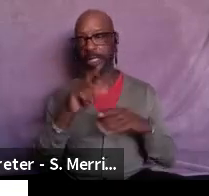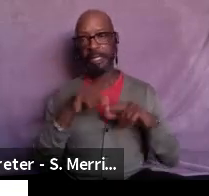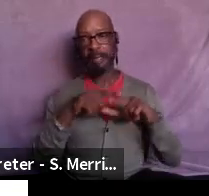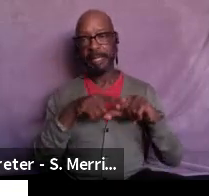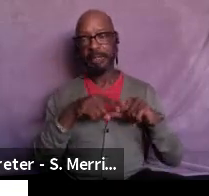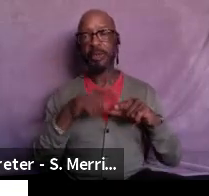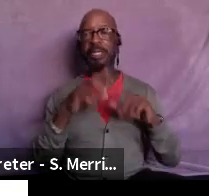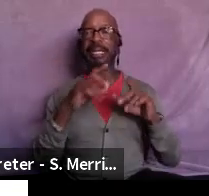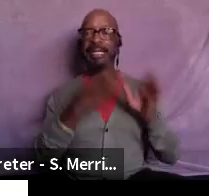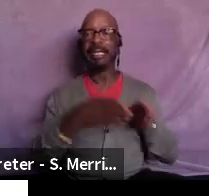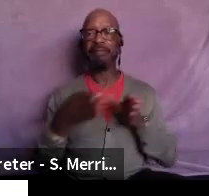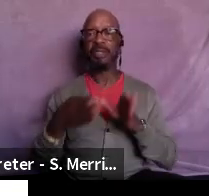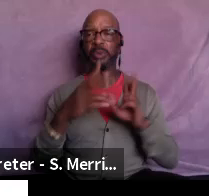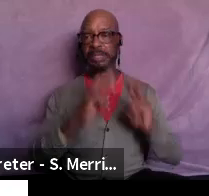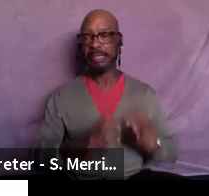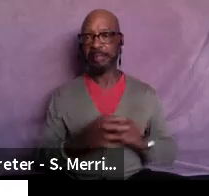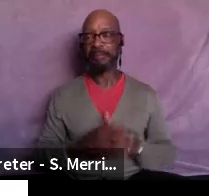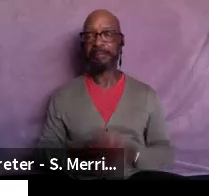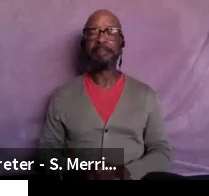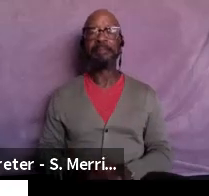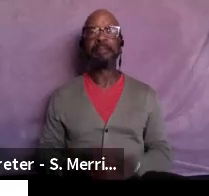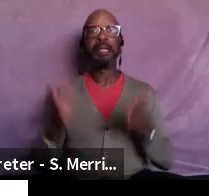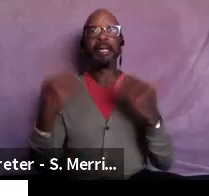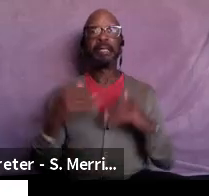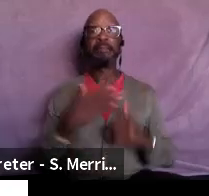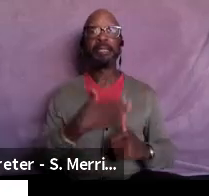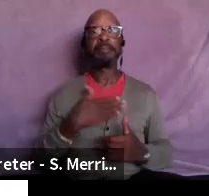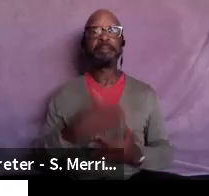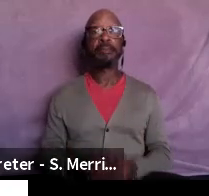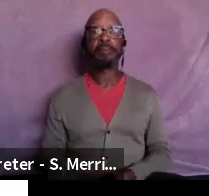assessment. Next slide, please.